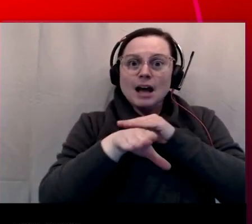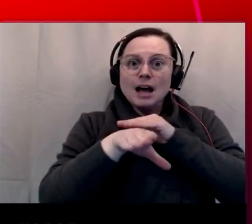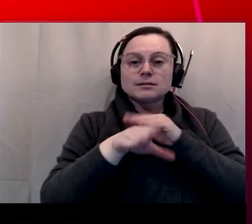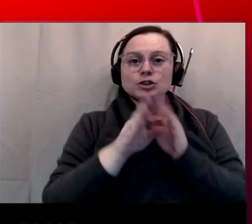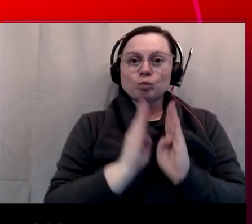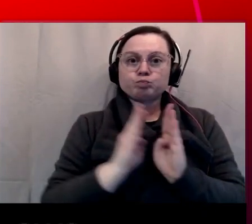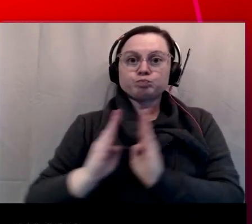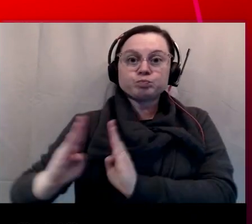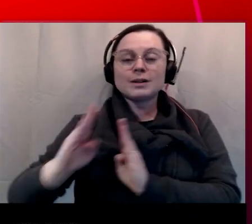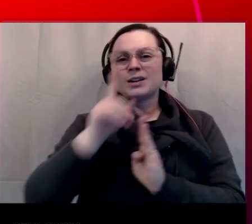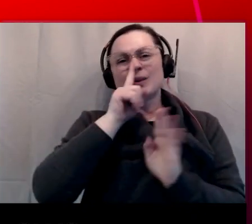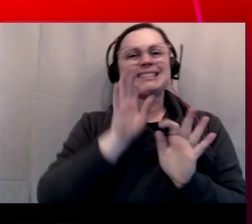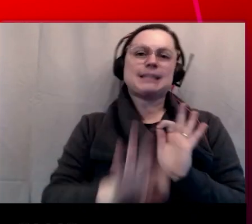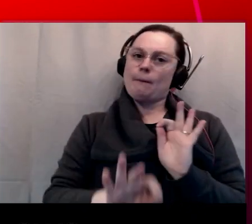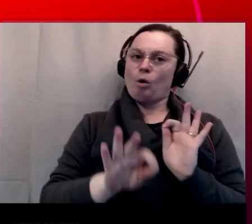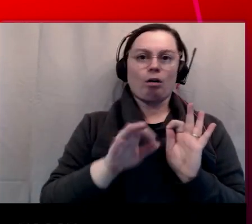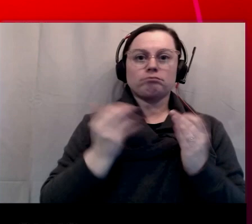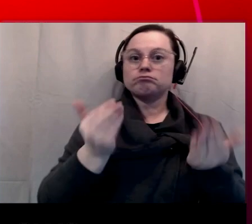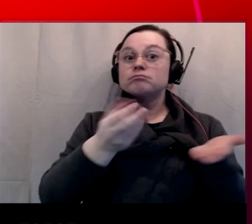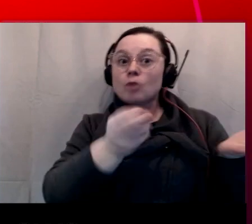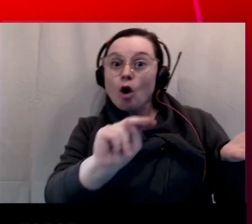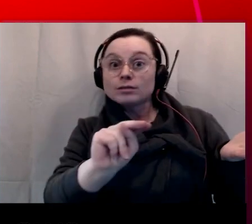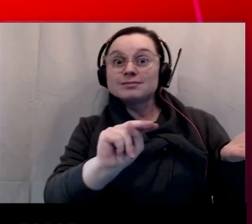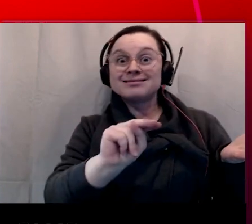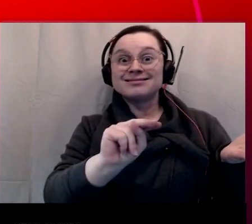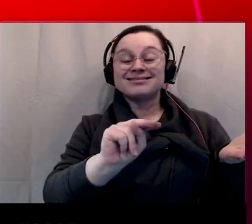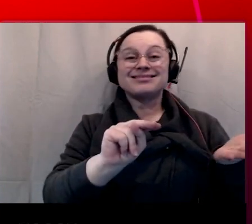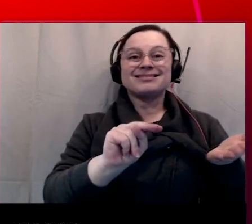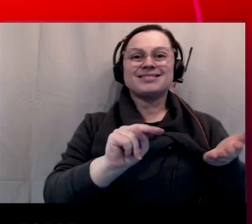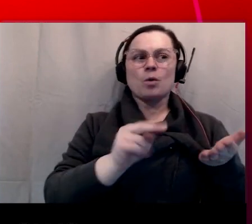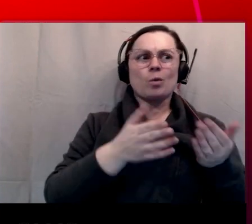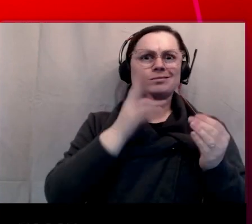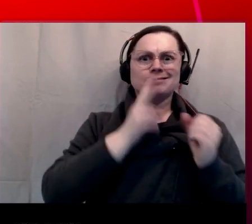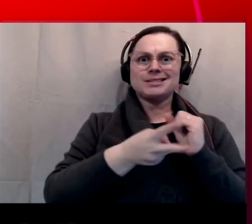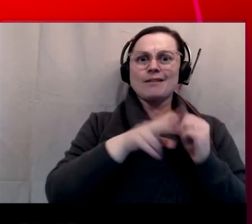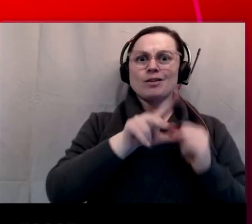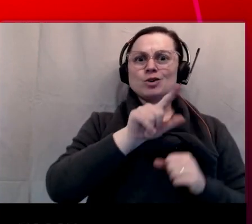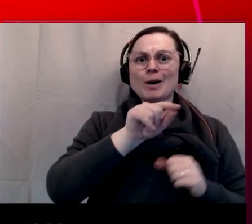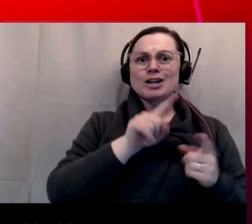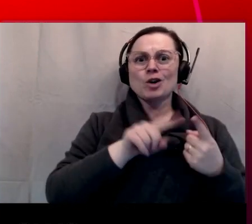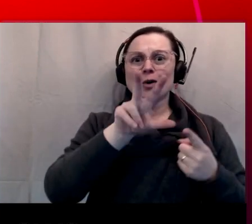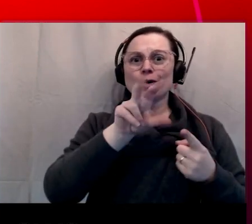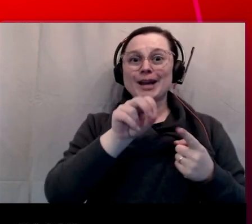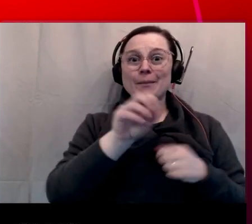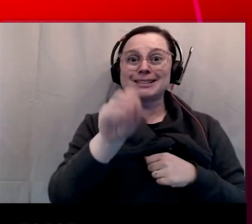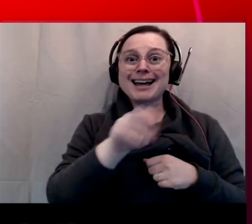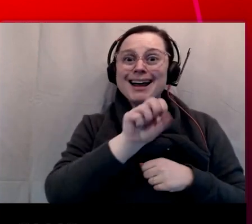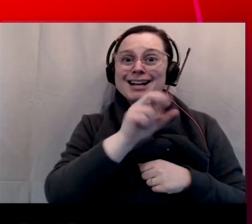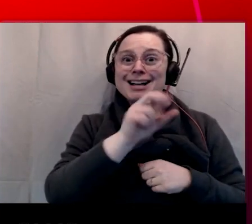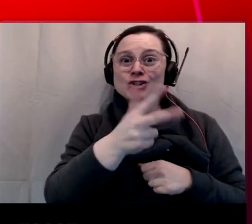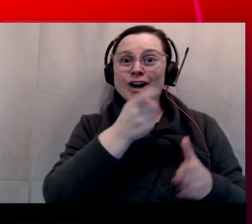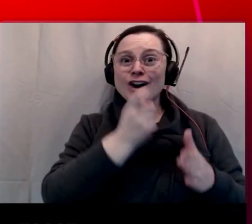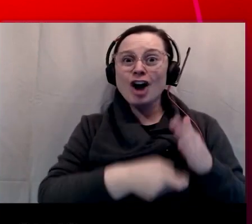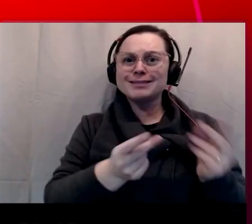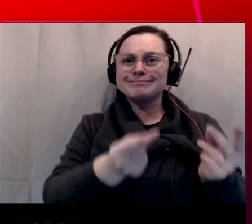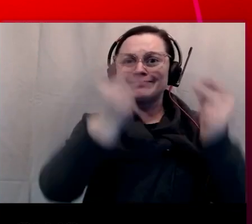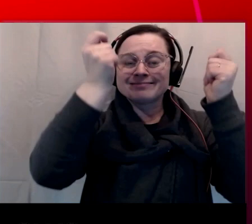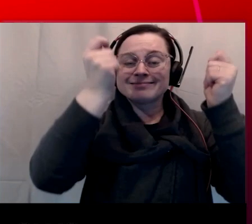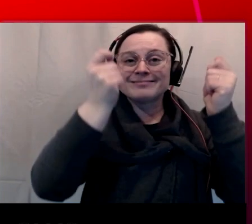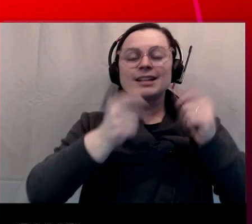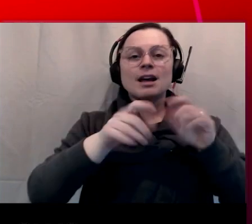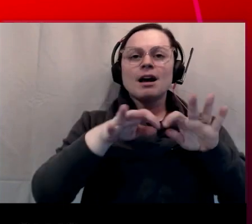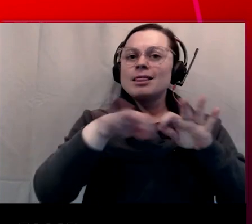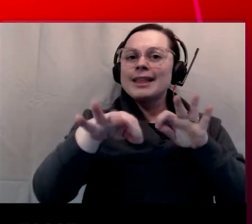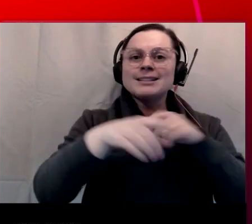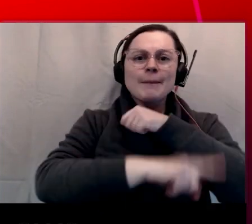can go, just turn that on. You save between 20 and 30% on your S3 costs out of the box. No latency penalties for that